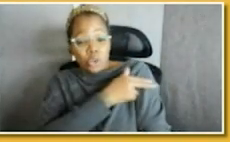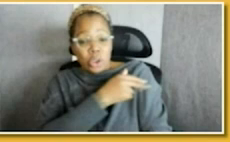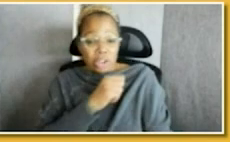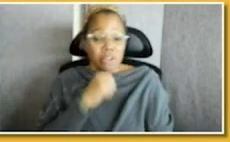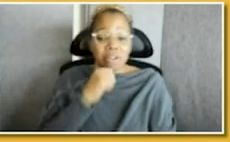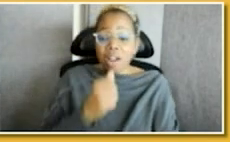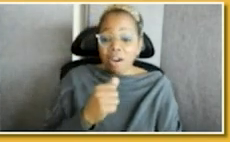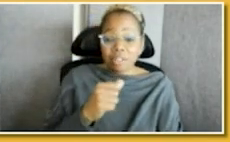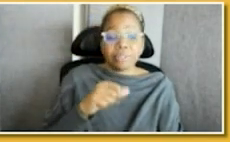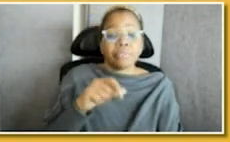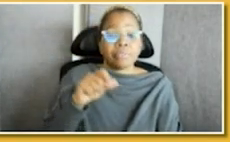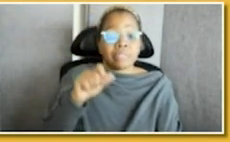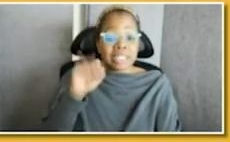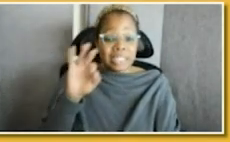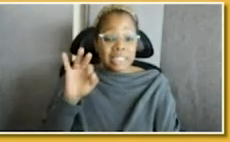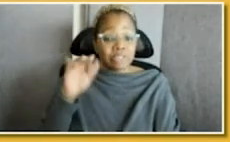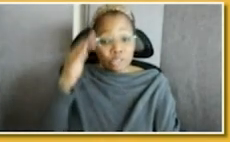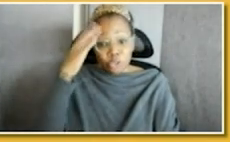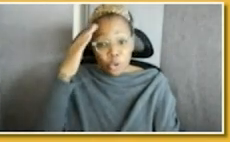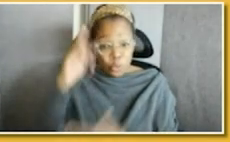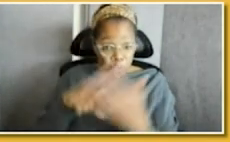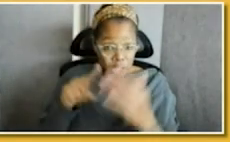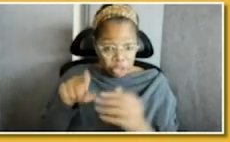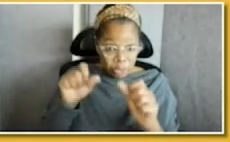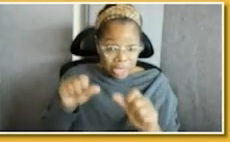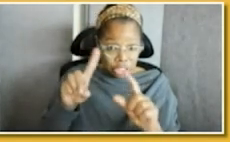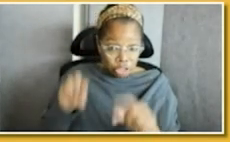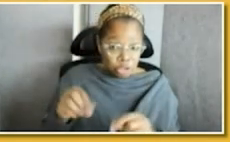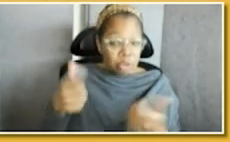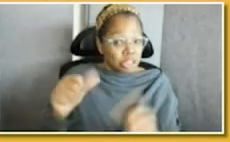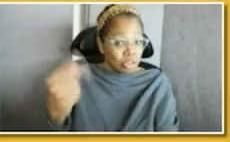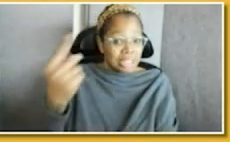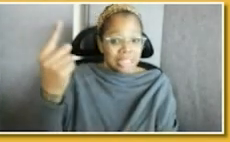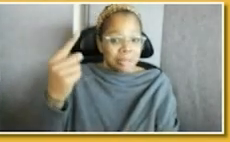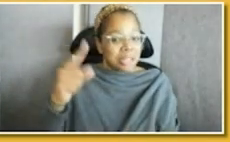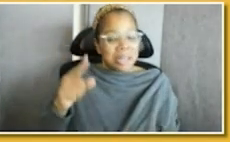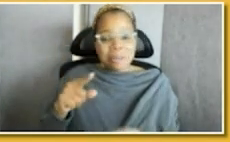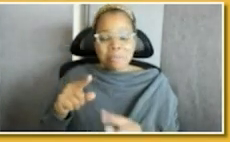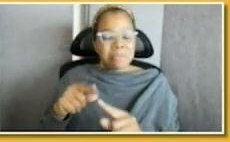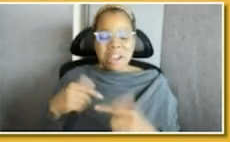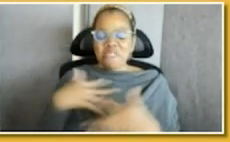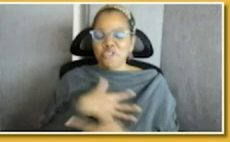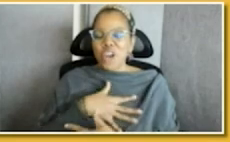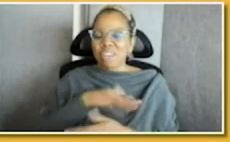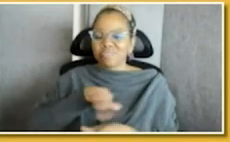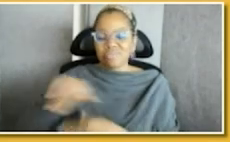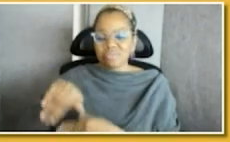with what you can do and try something. But you can't be afraid.